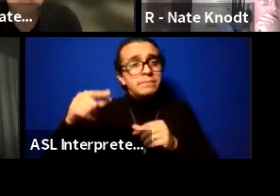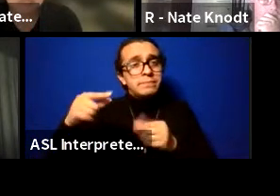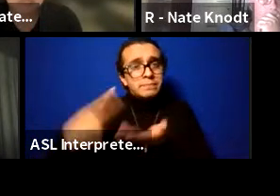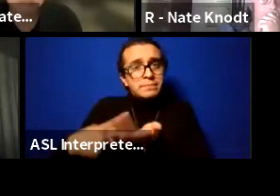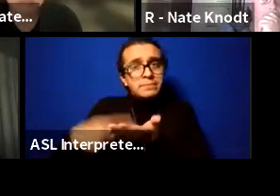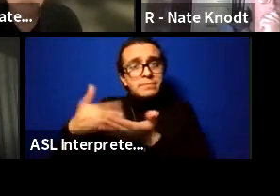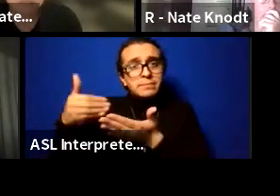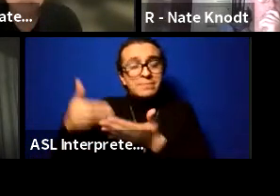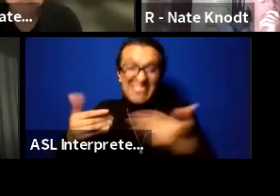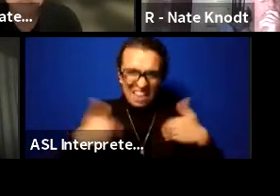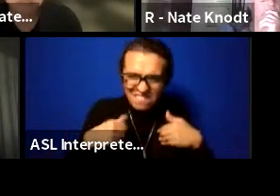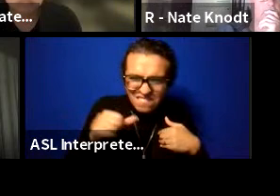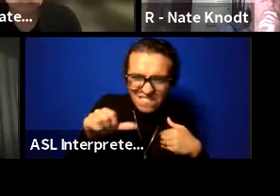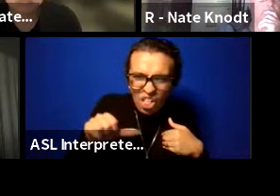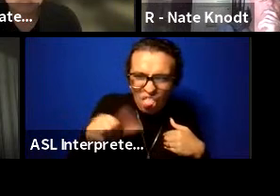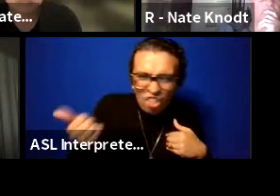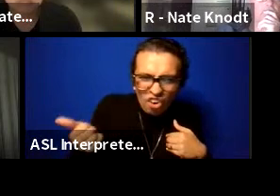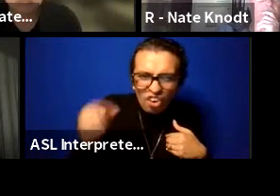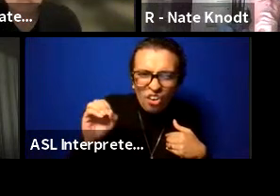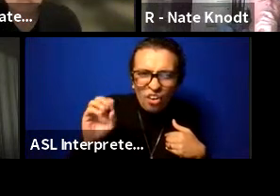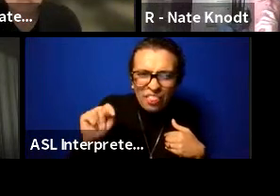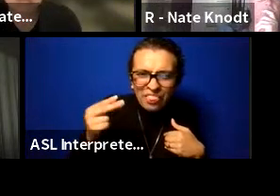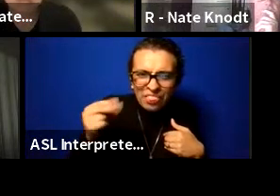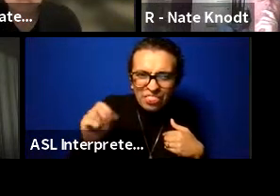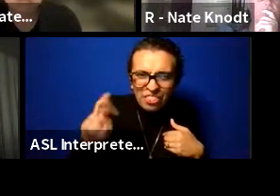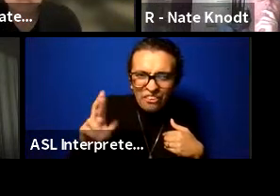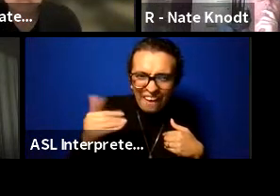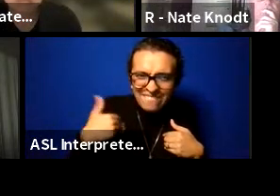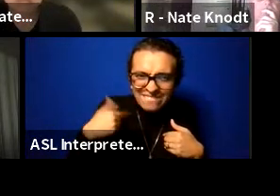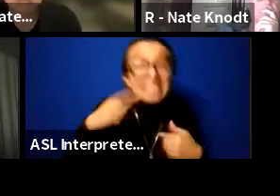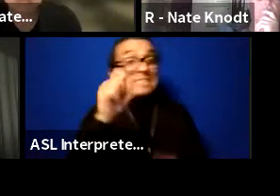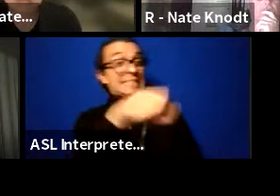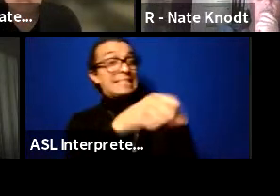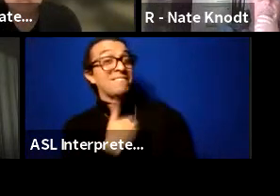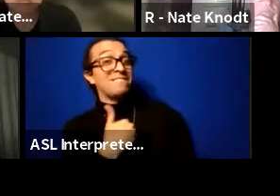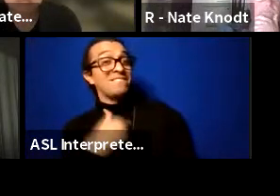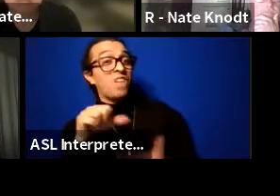that? There is, yeah. I see other. Yeah. I think if we let's